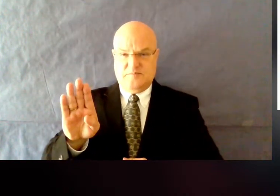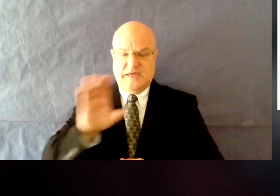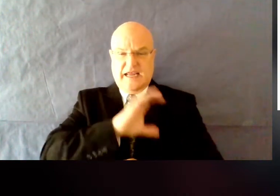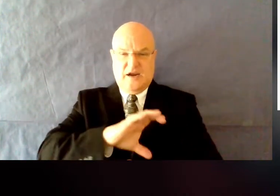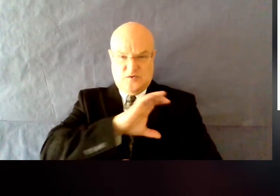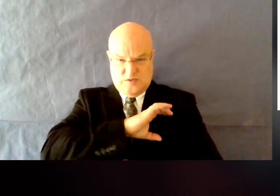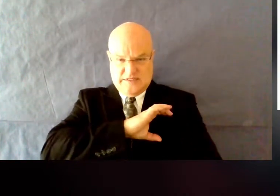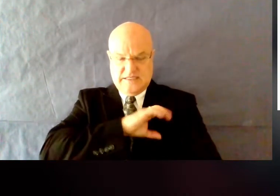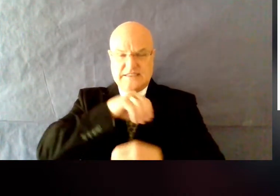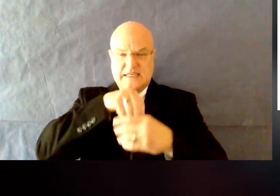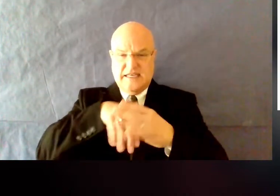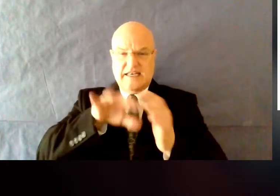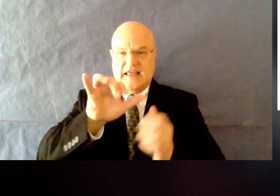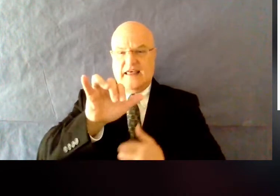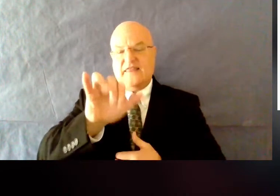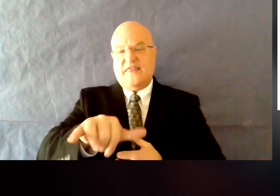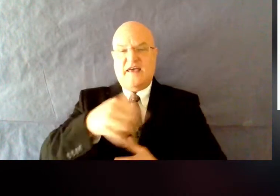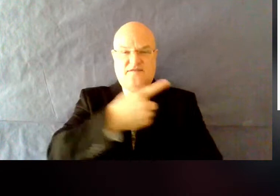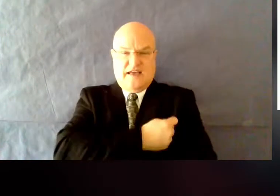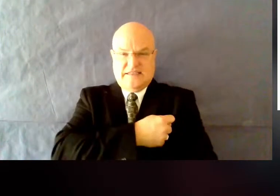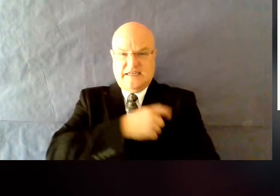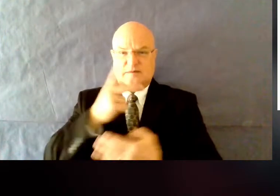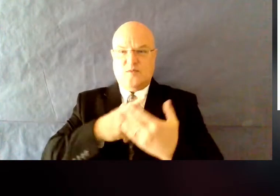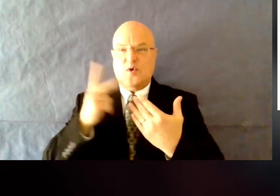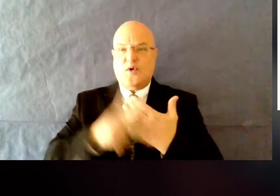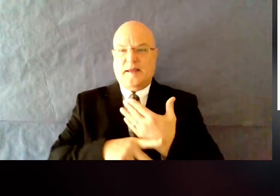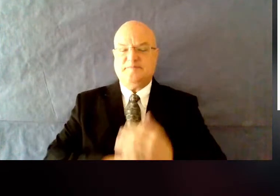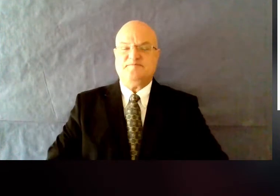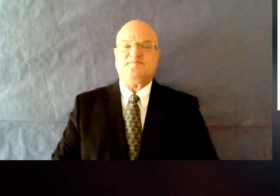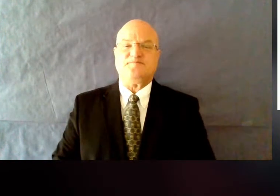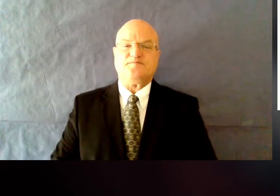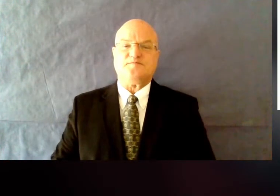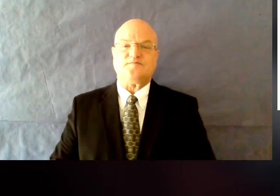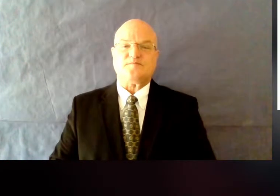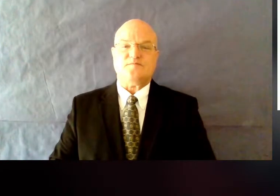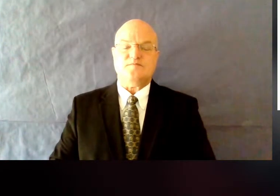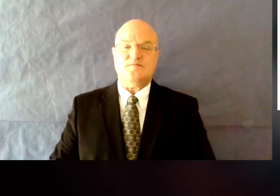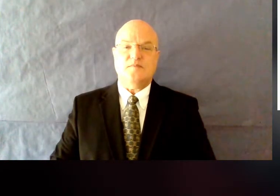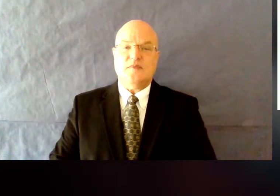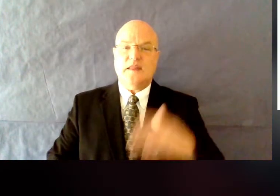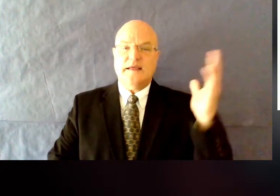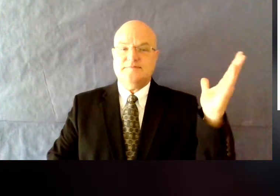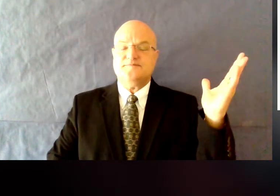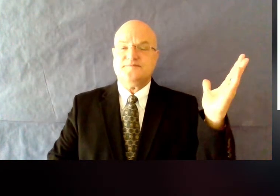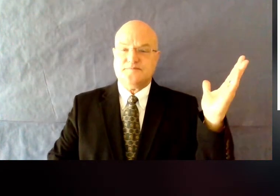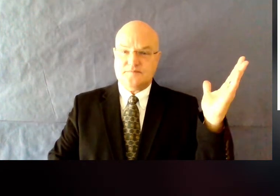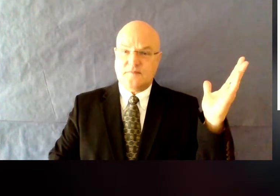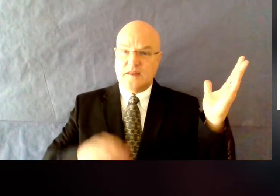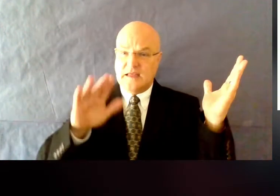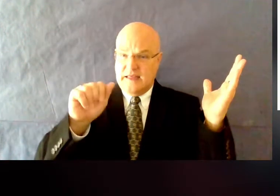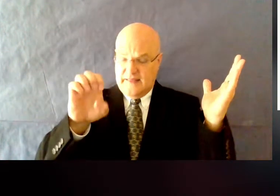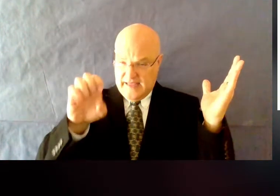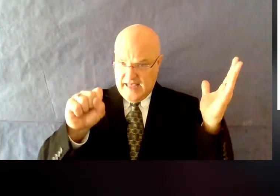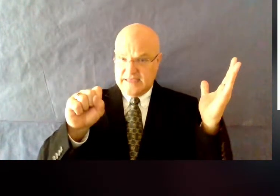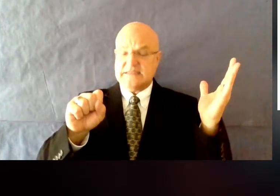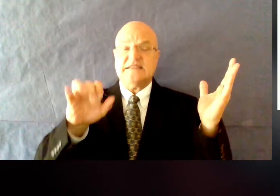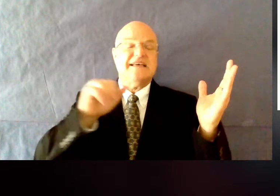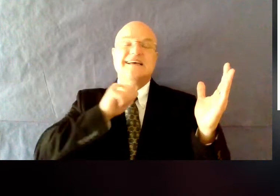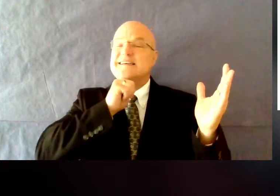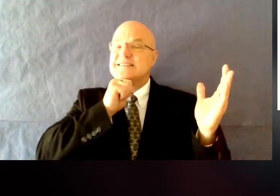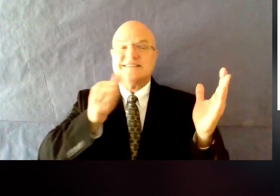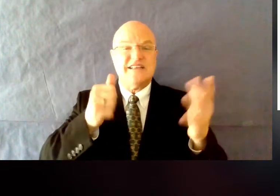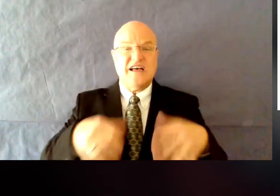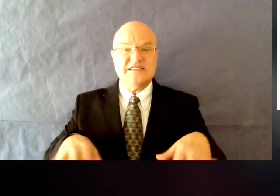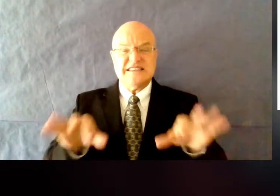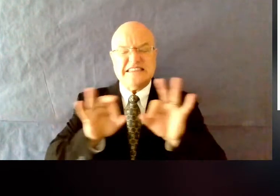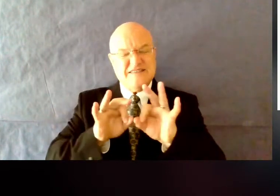characteristics into that vaccination program. And then if you look at the cases, this is not very significant